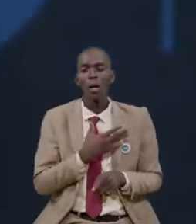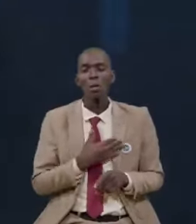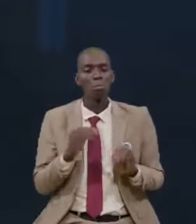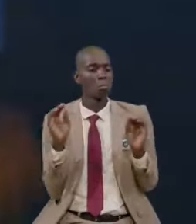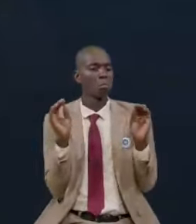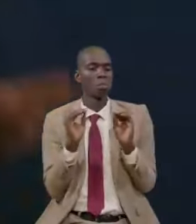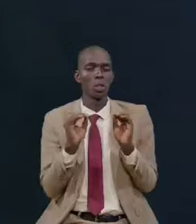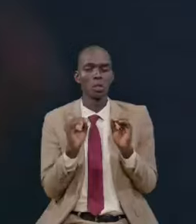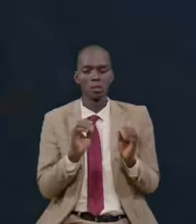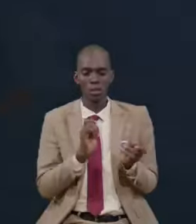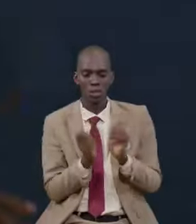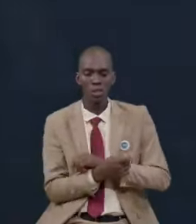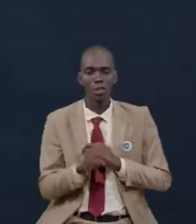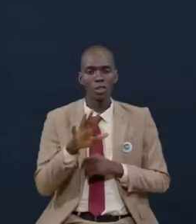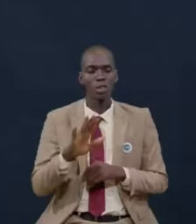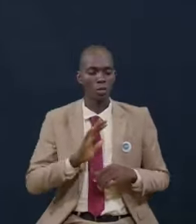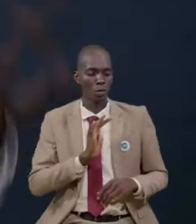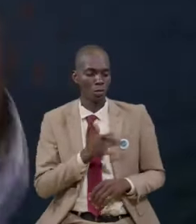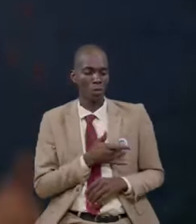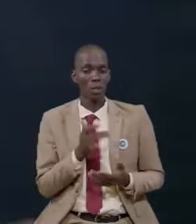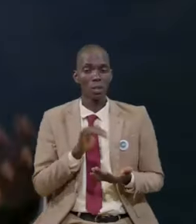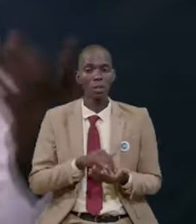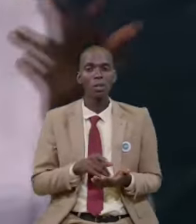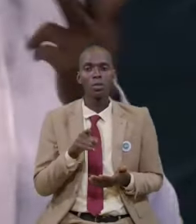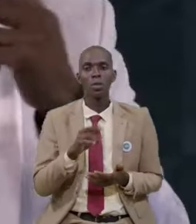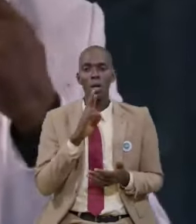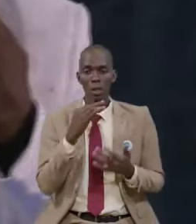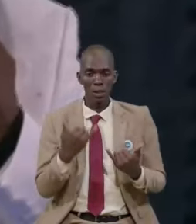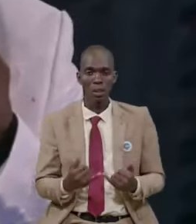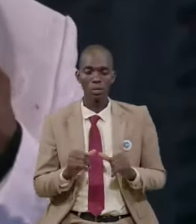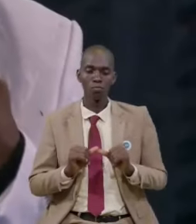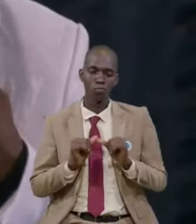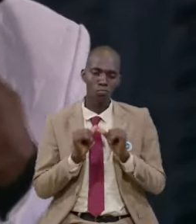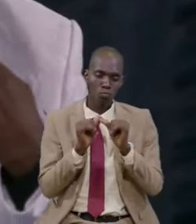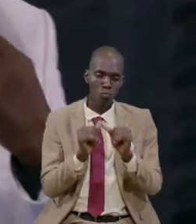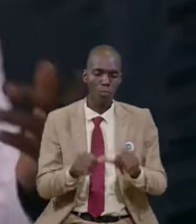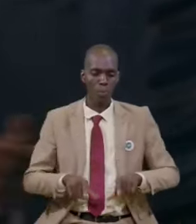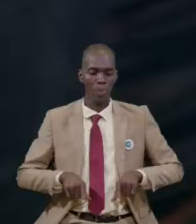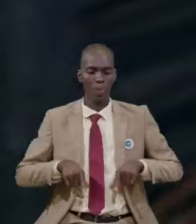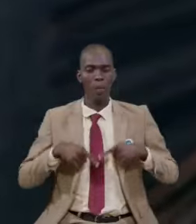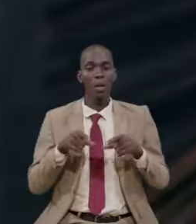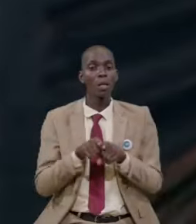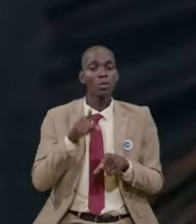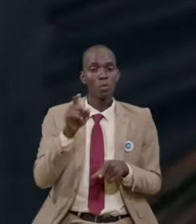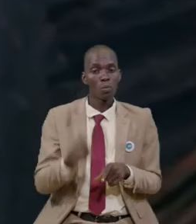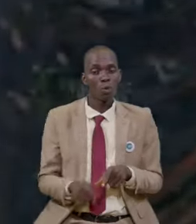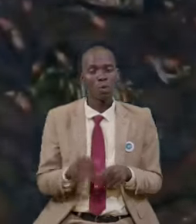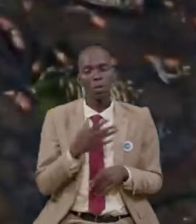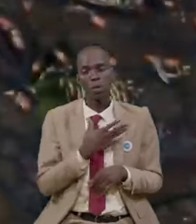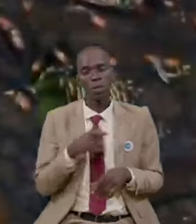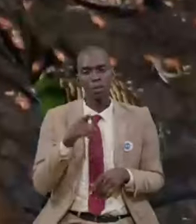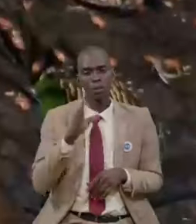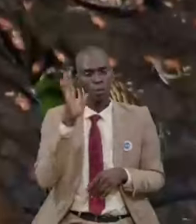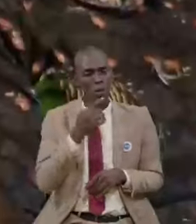You're now going to live like you ought to live, and you're going to tell the story of Christ, what he